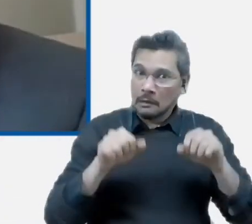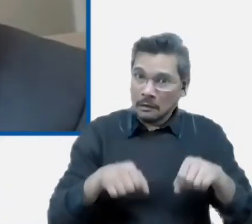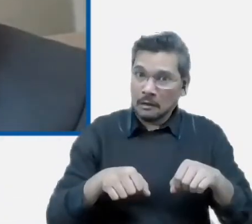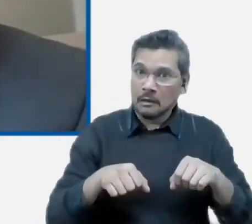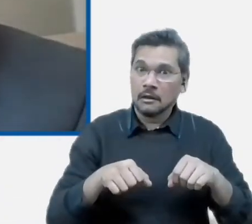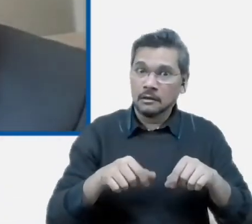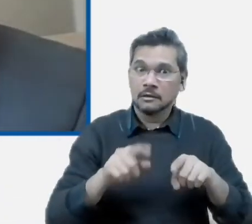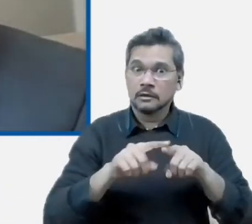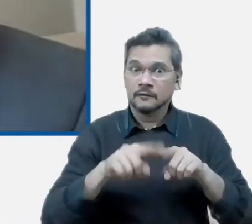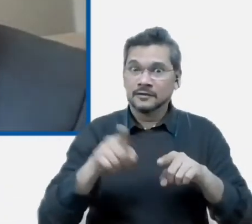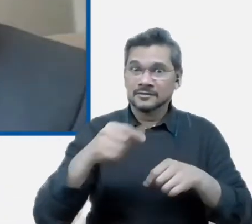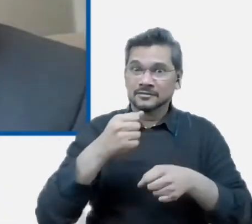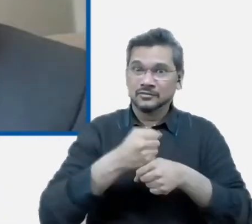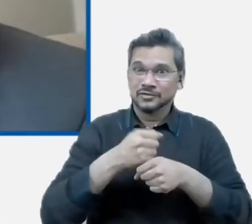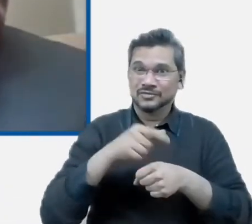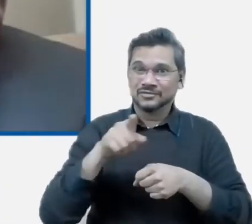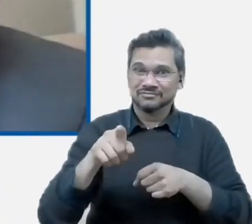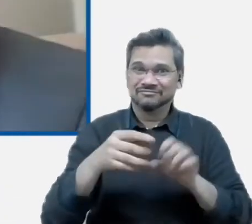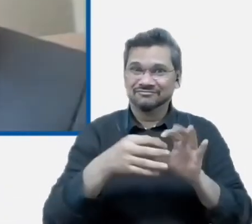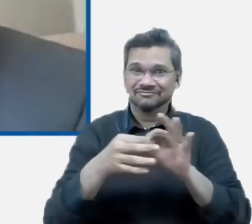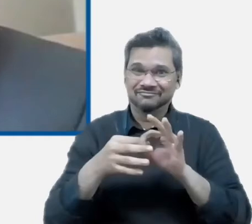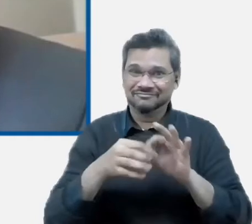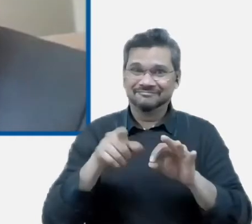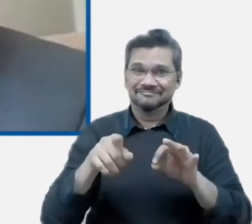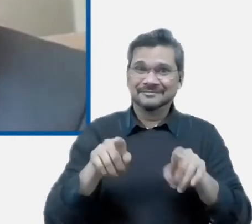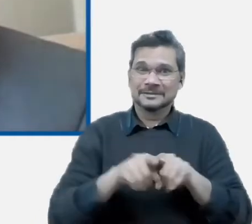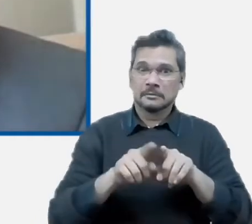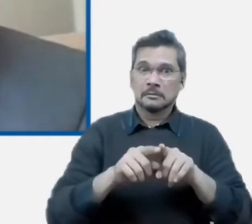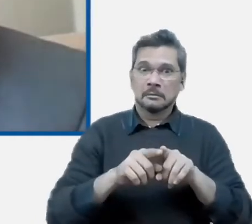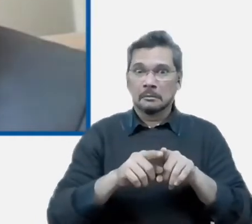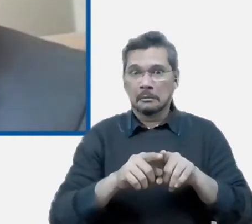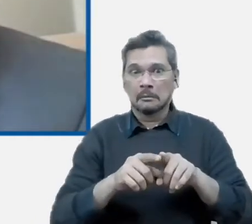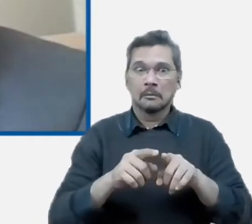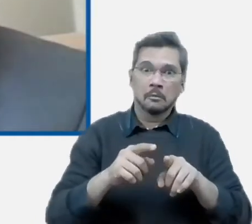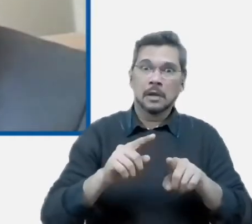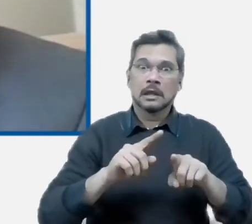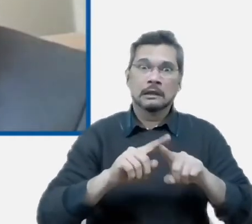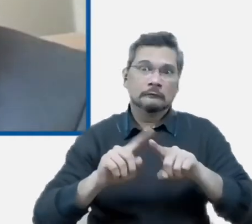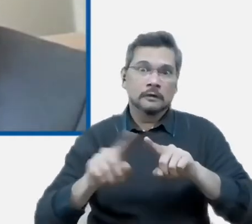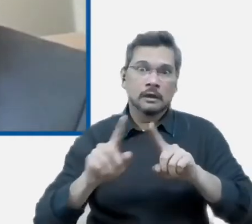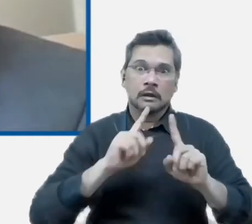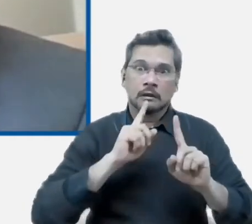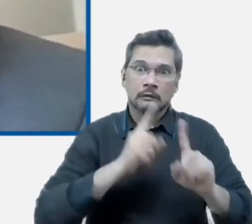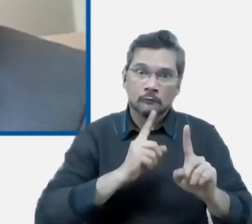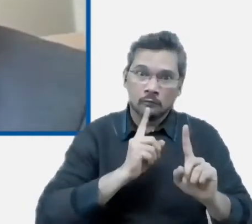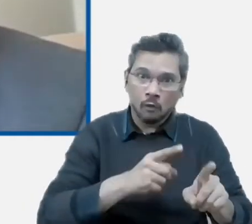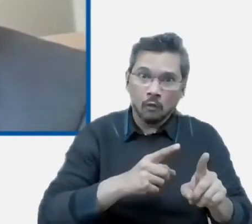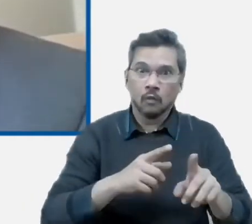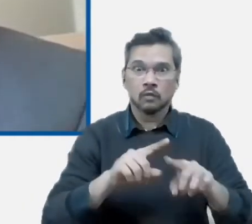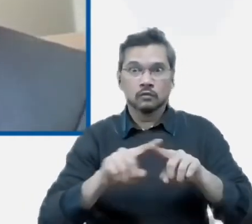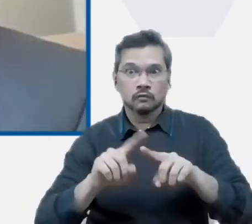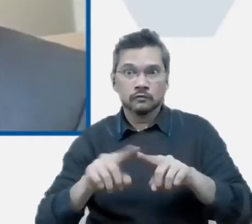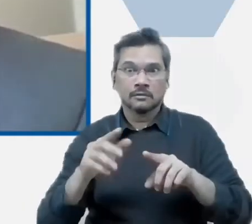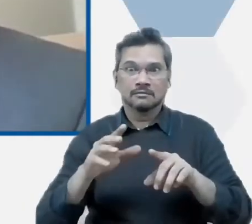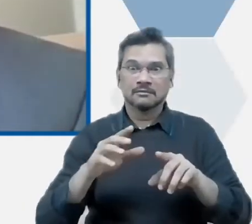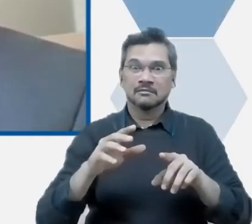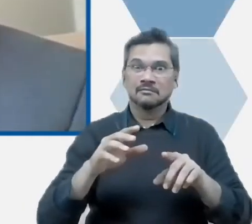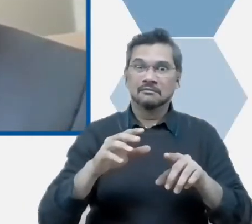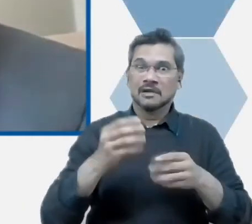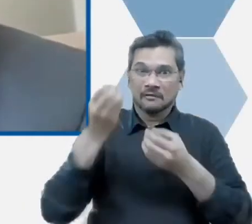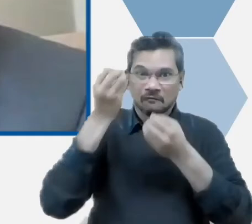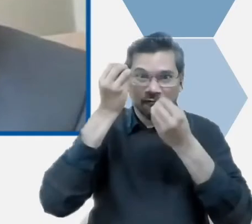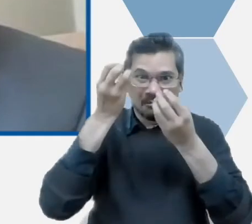a humanitarian response in needs and other statistical information? I'll repeat the question,